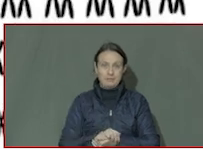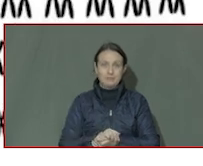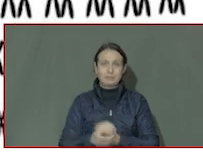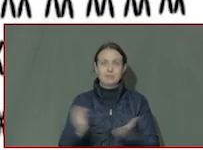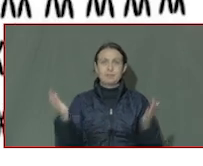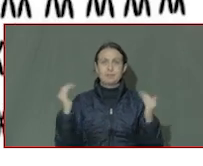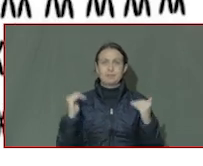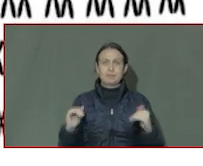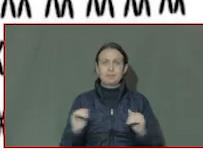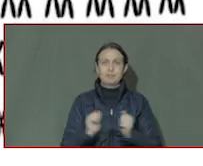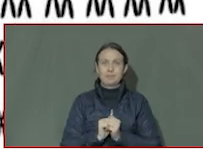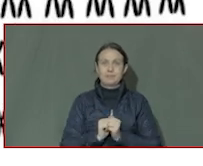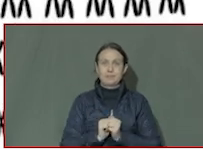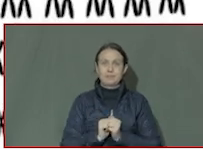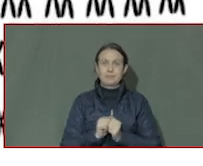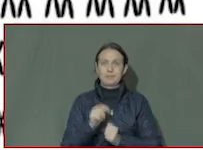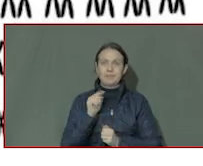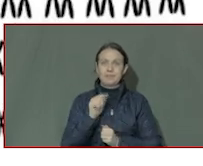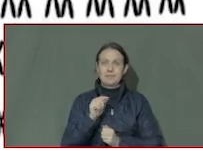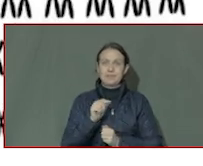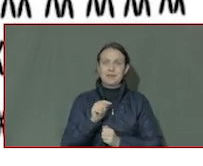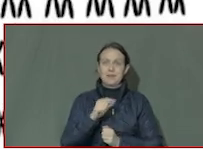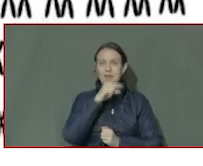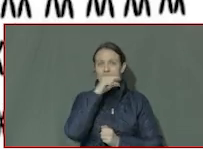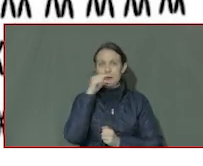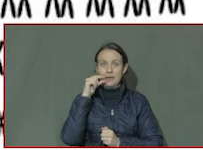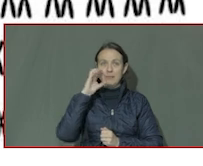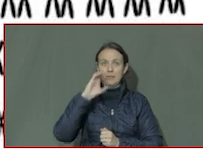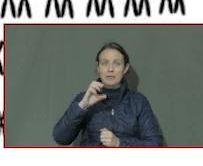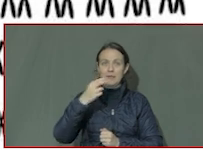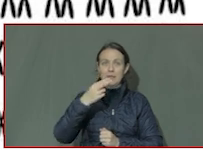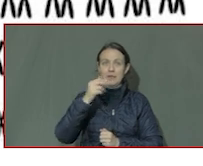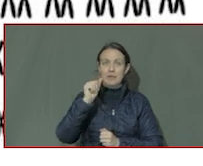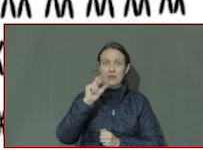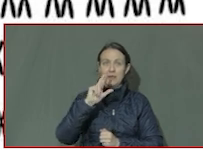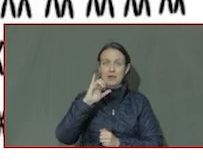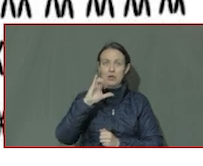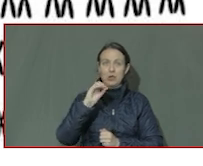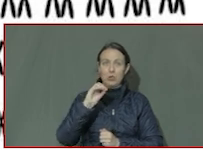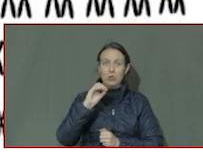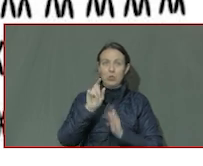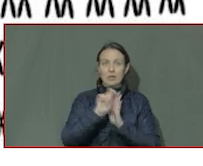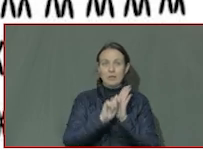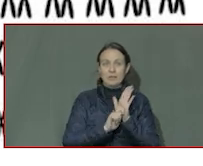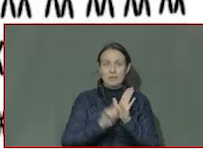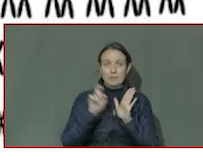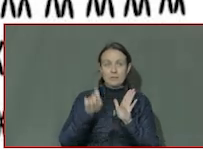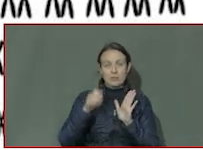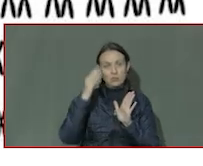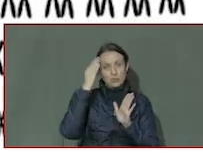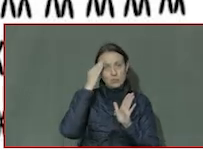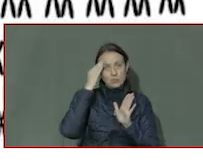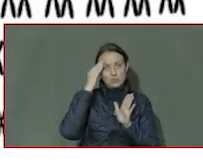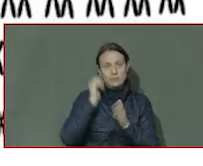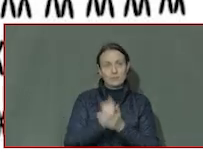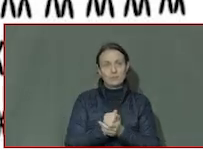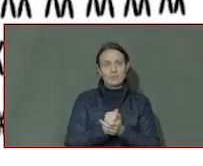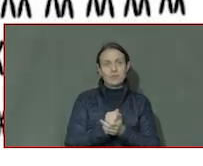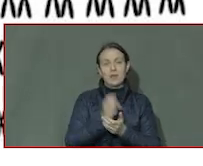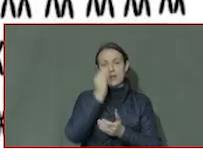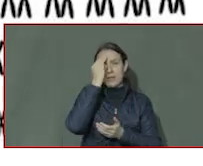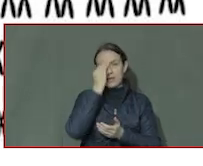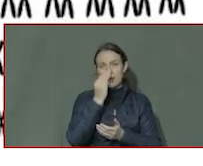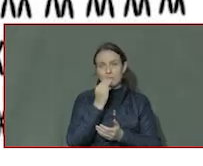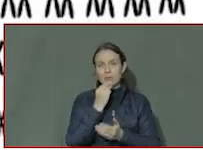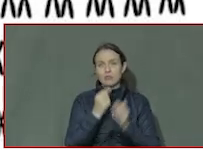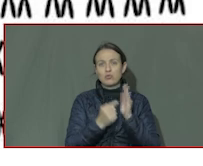Then this one is a karyotype. Know what is a karyotype? A diagram which shows the